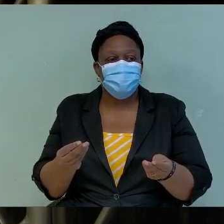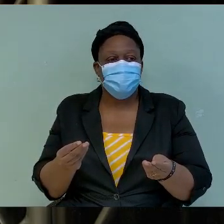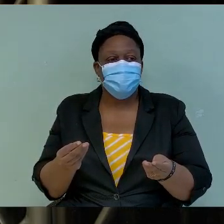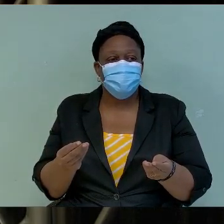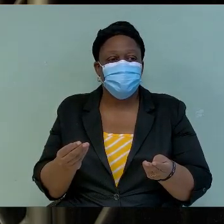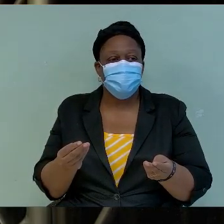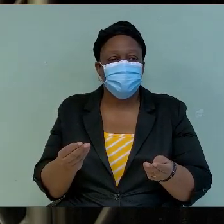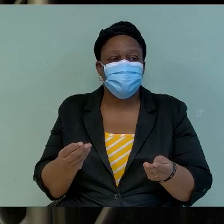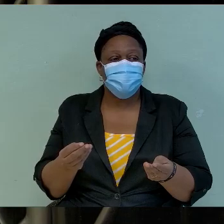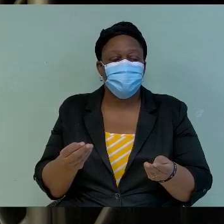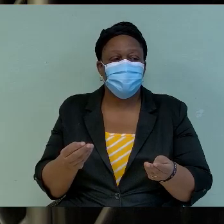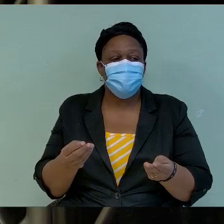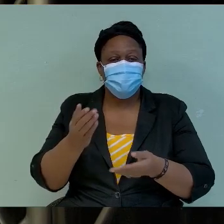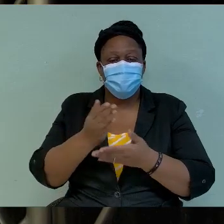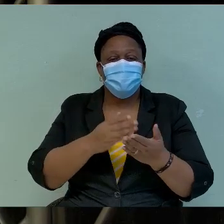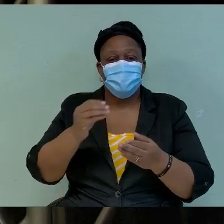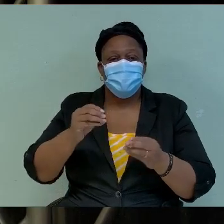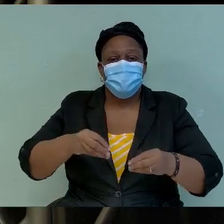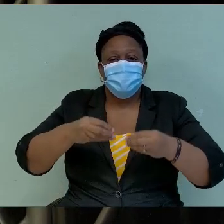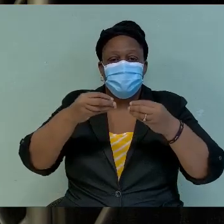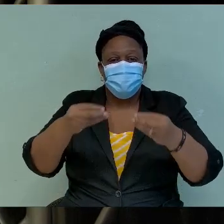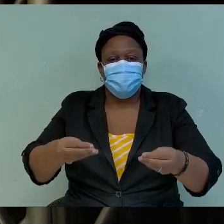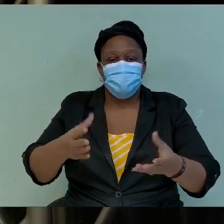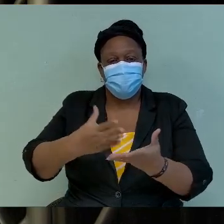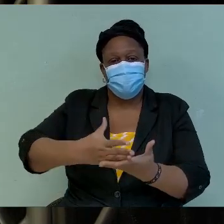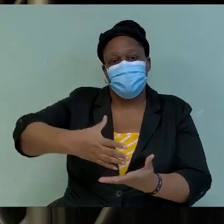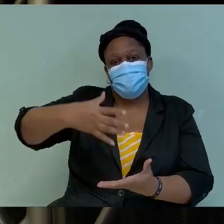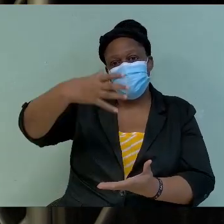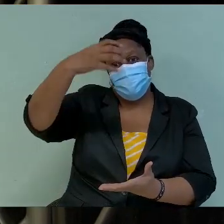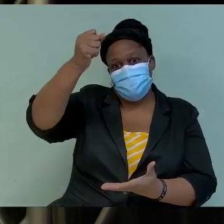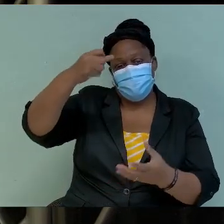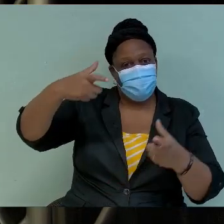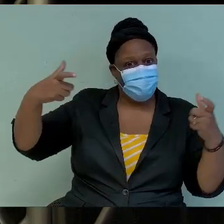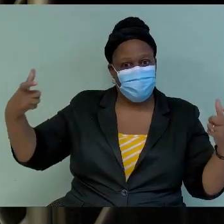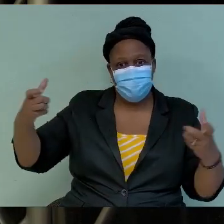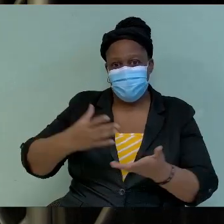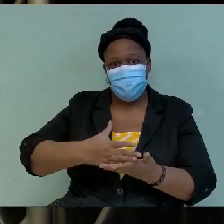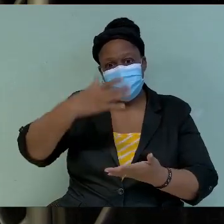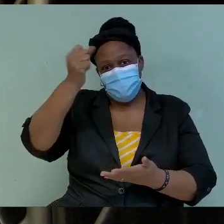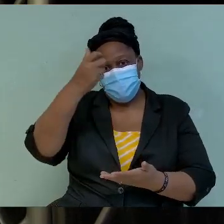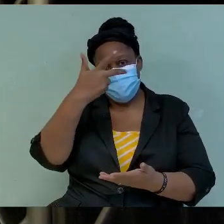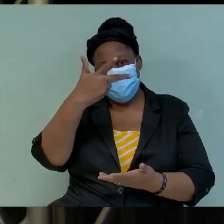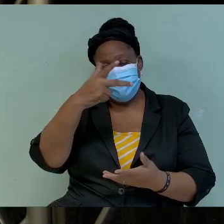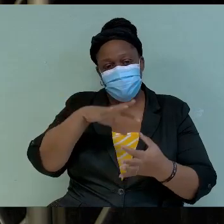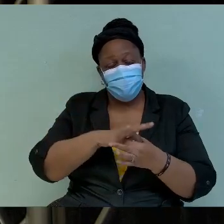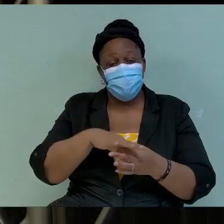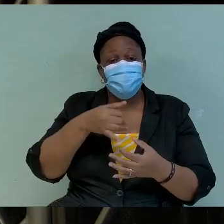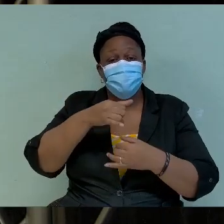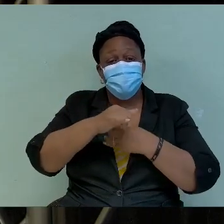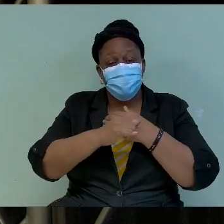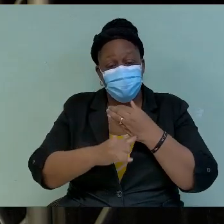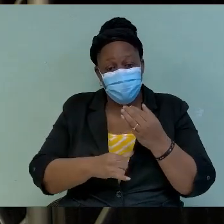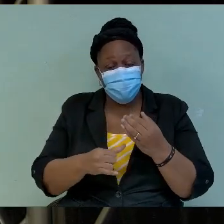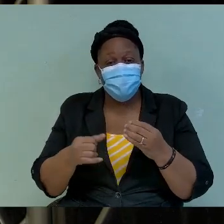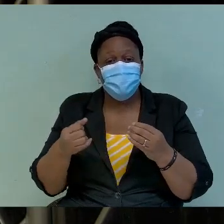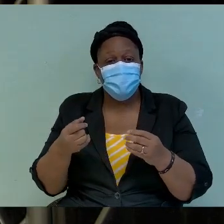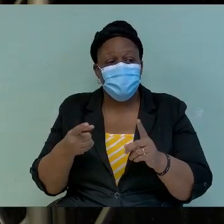juices which are very tasty. Thank you very much from the NEOC and from the